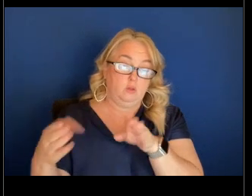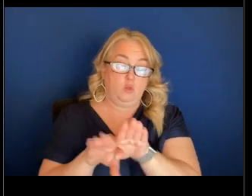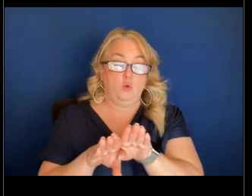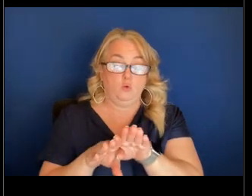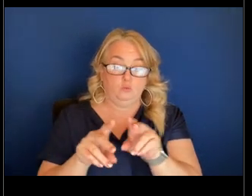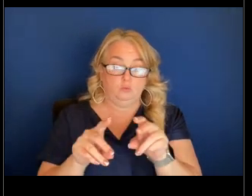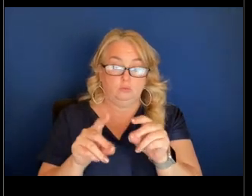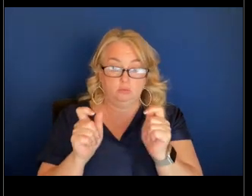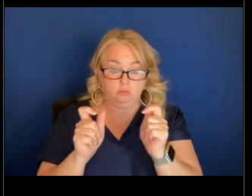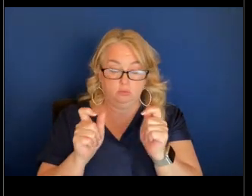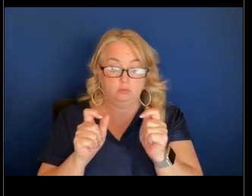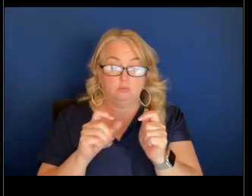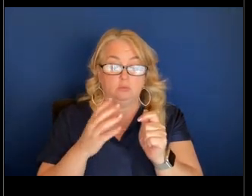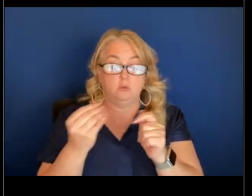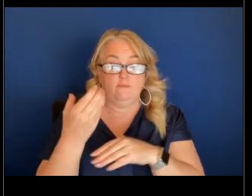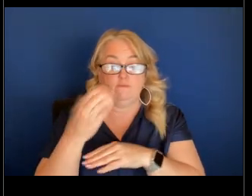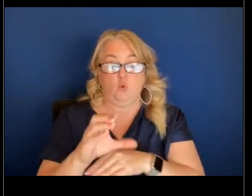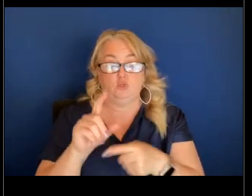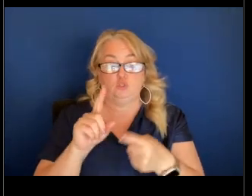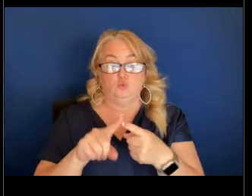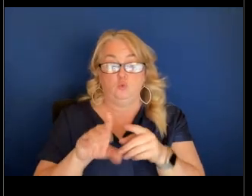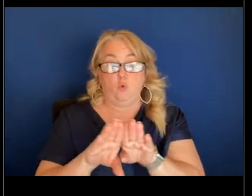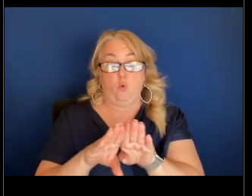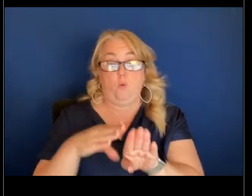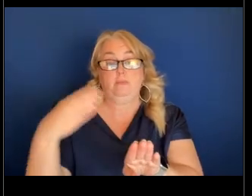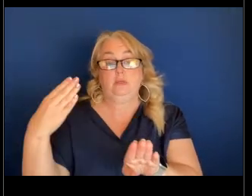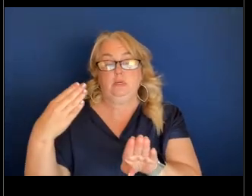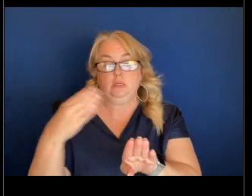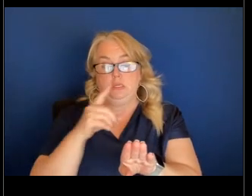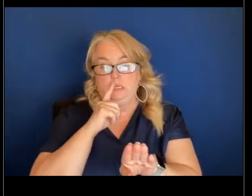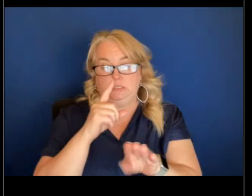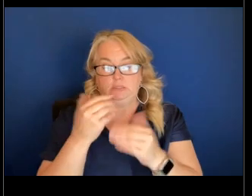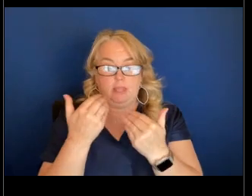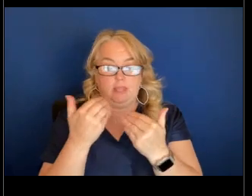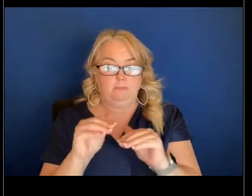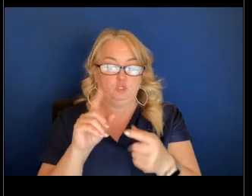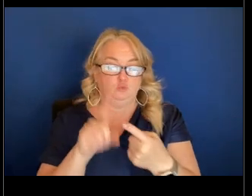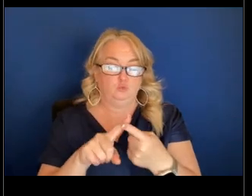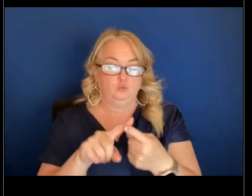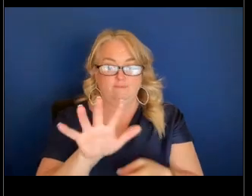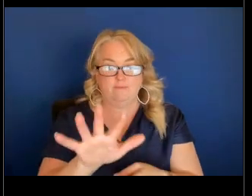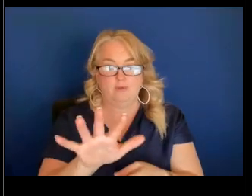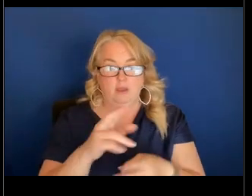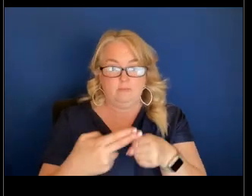The force to open a door is limited by the requirement of 5 pounds.